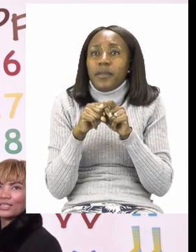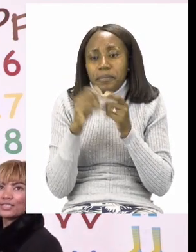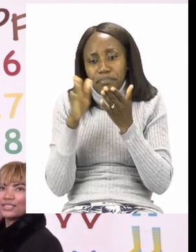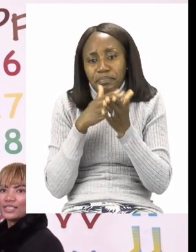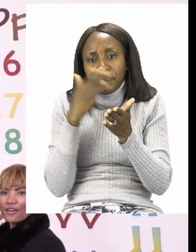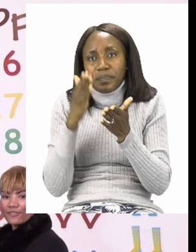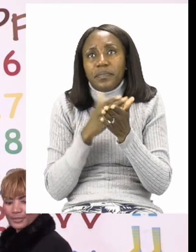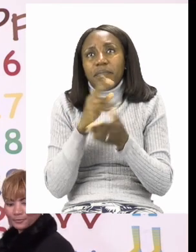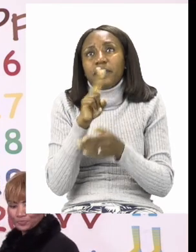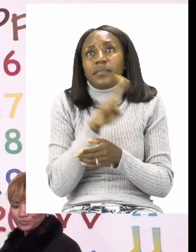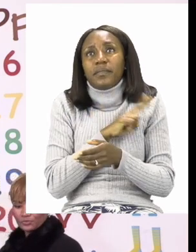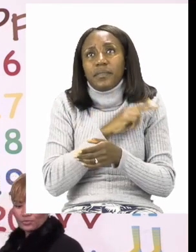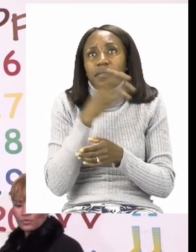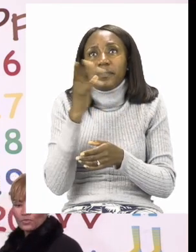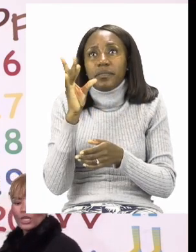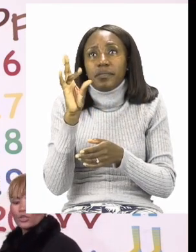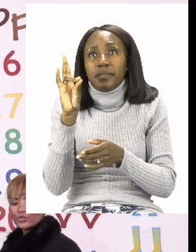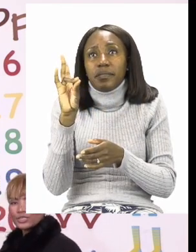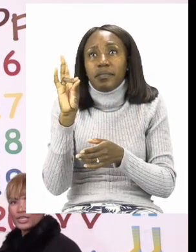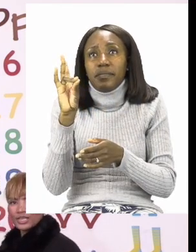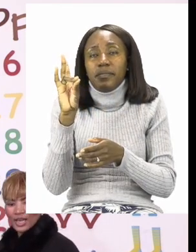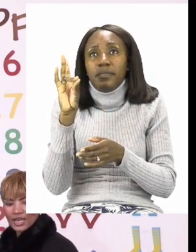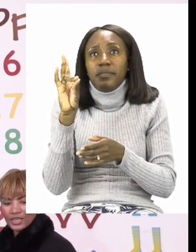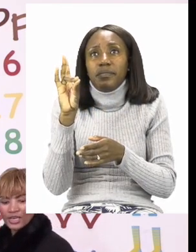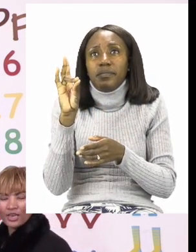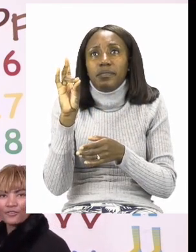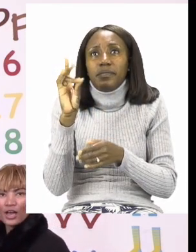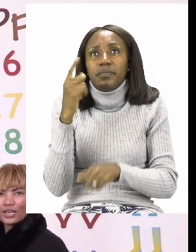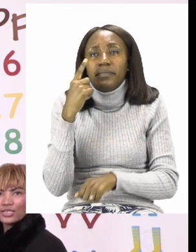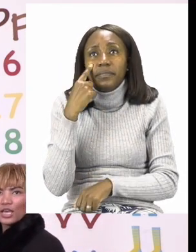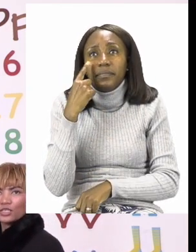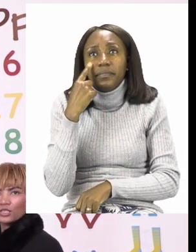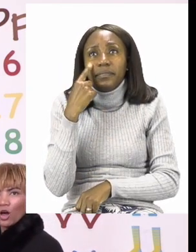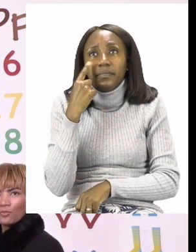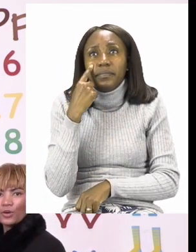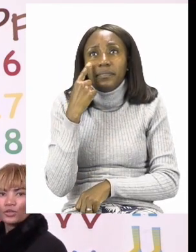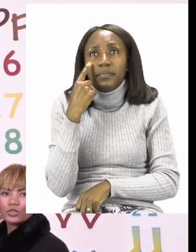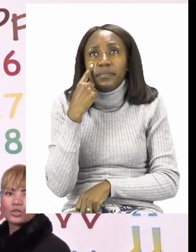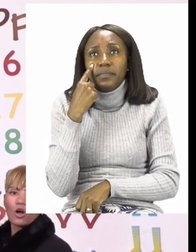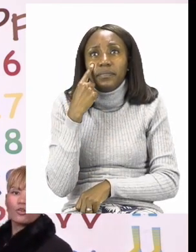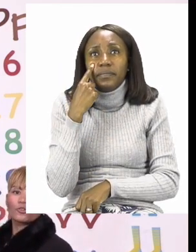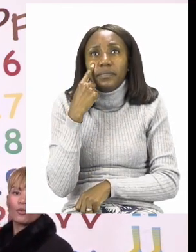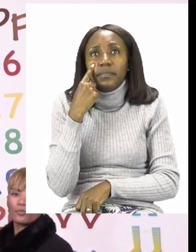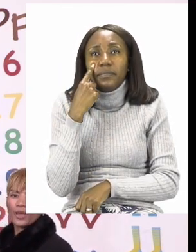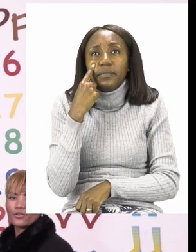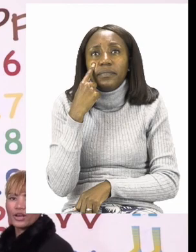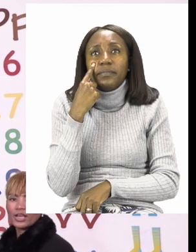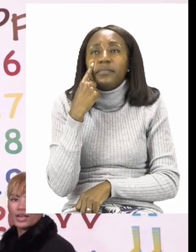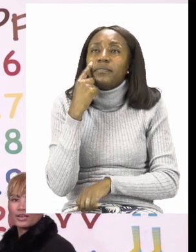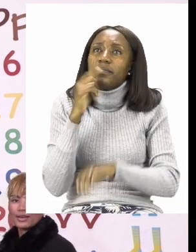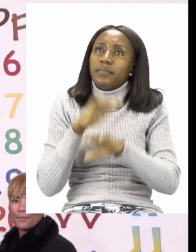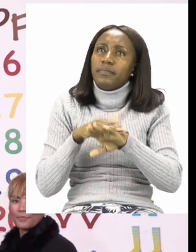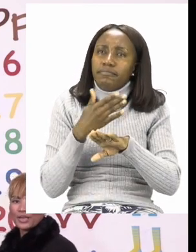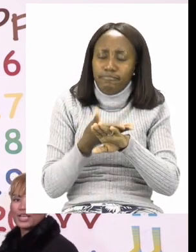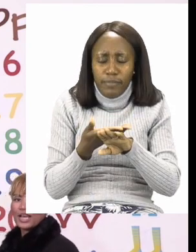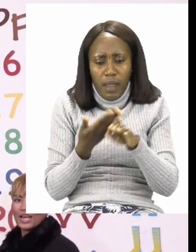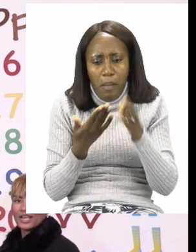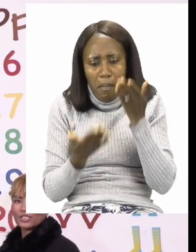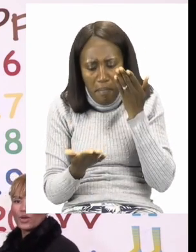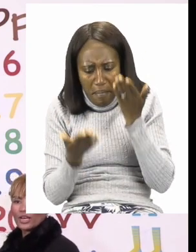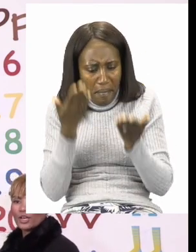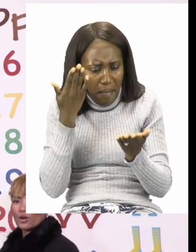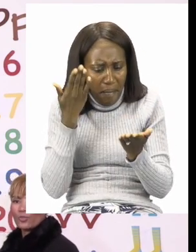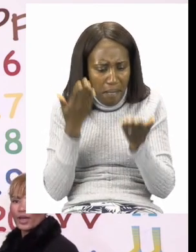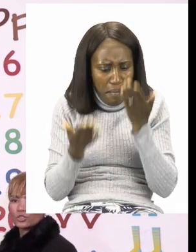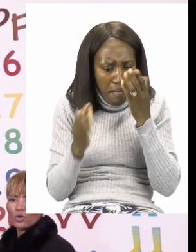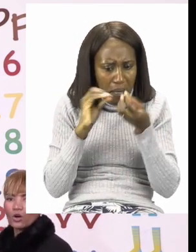page 27, you see there they give us examples of comparing numbers.